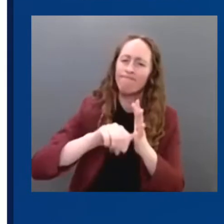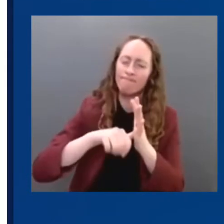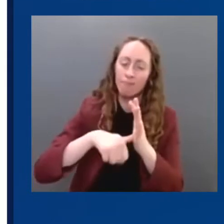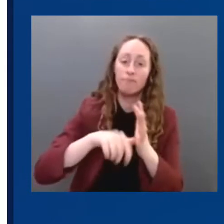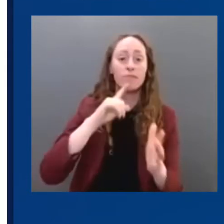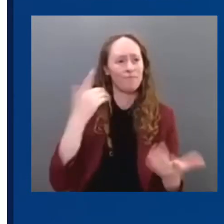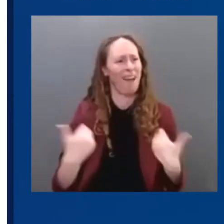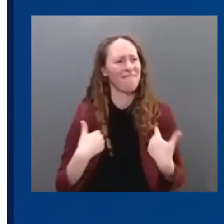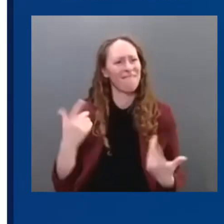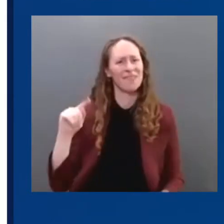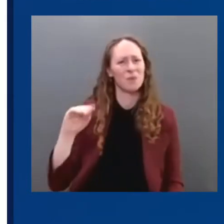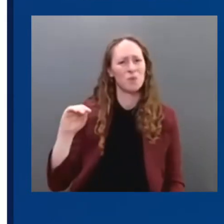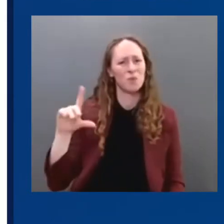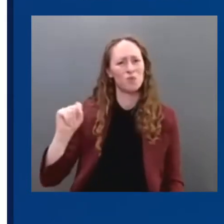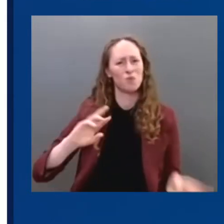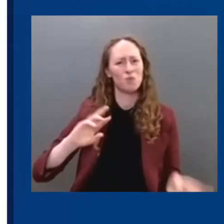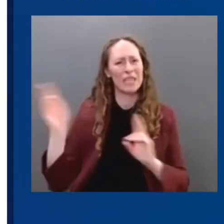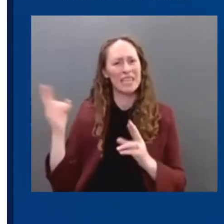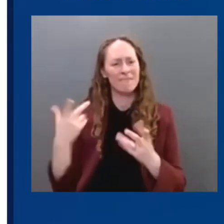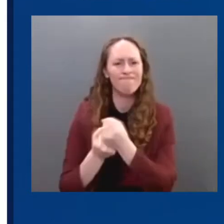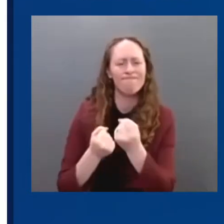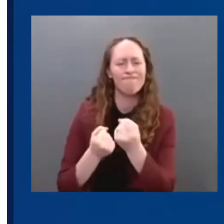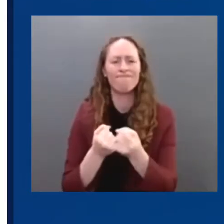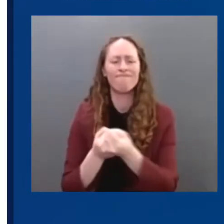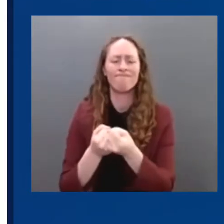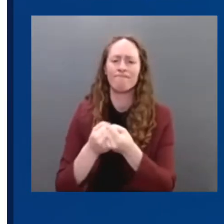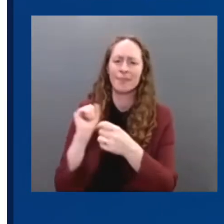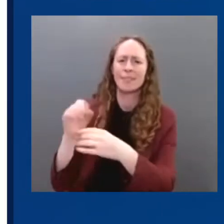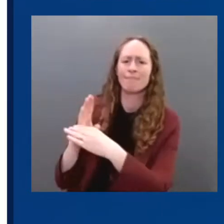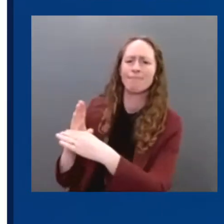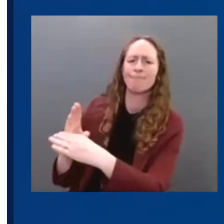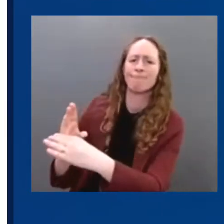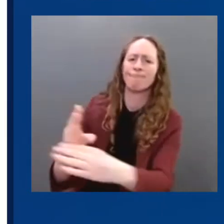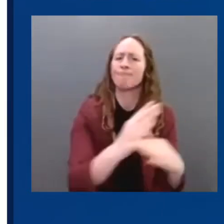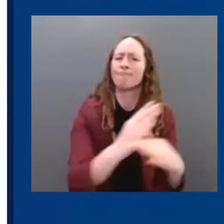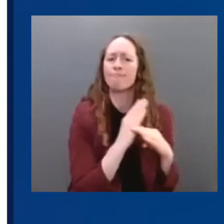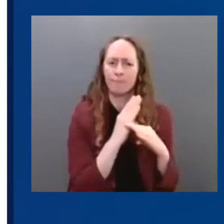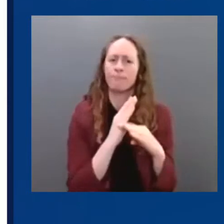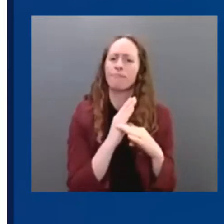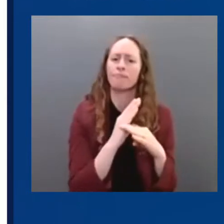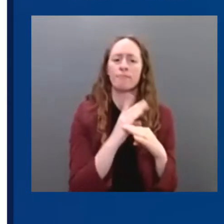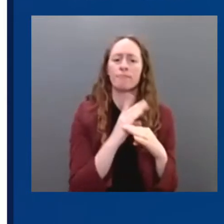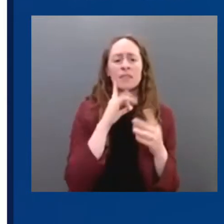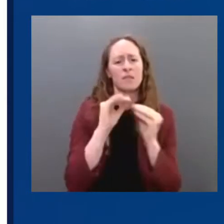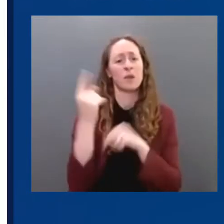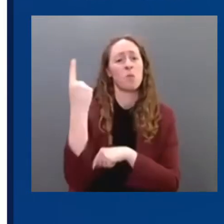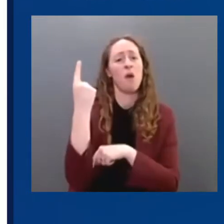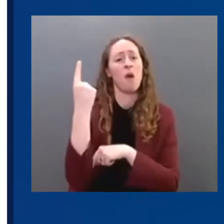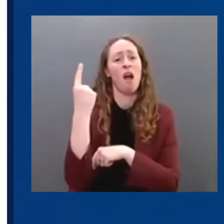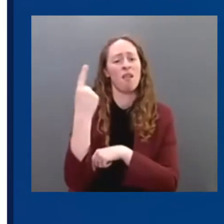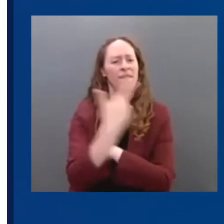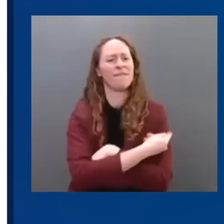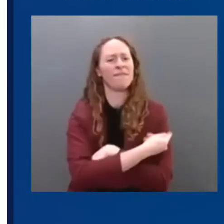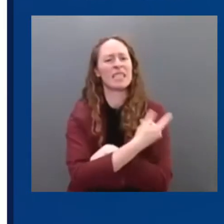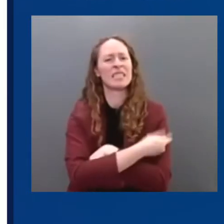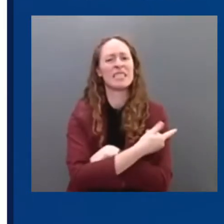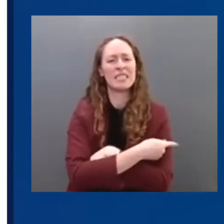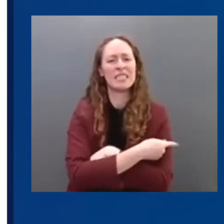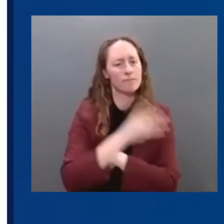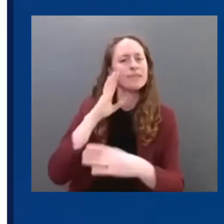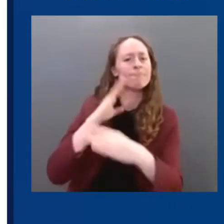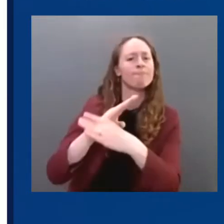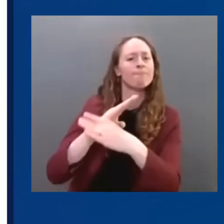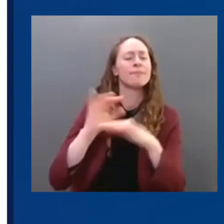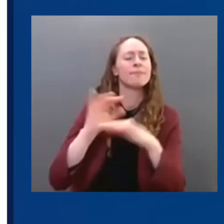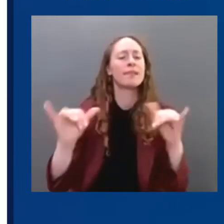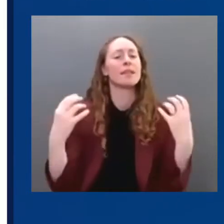continue to provide strong protection against severe disease. However, and this is something that we all